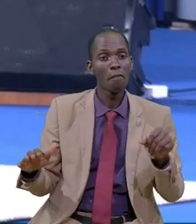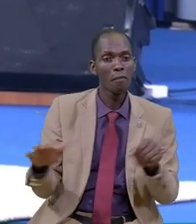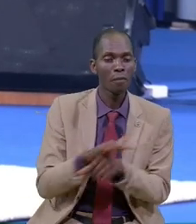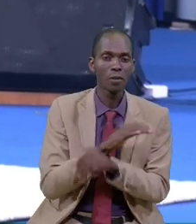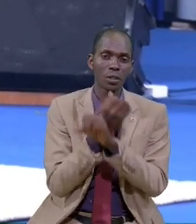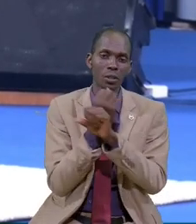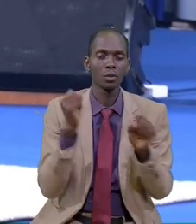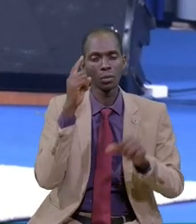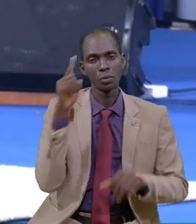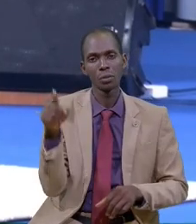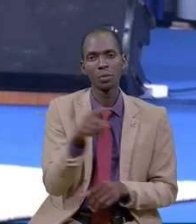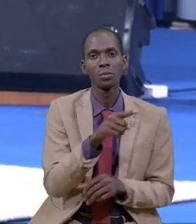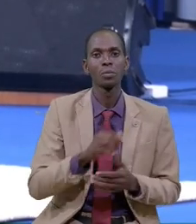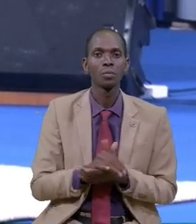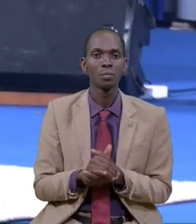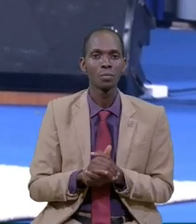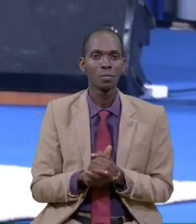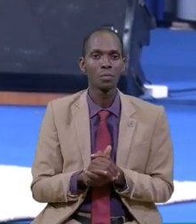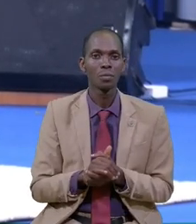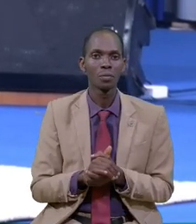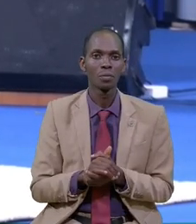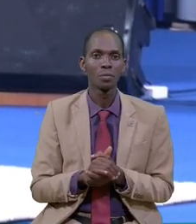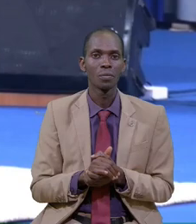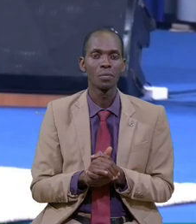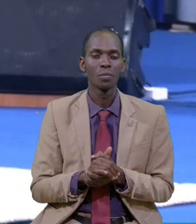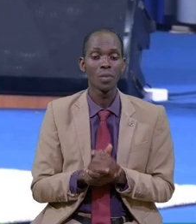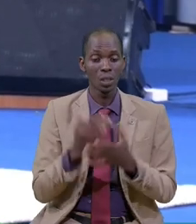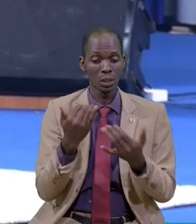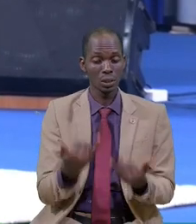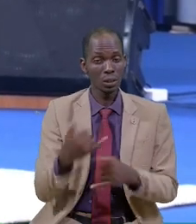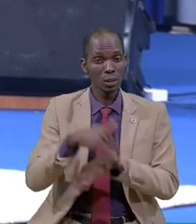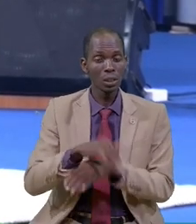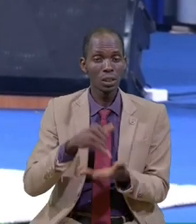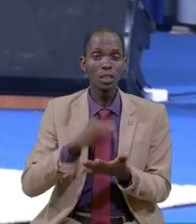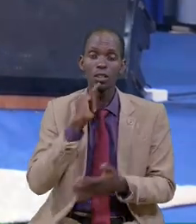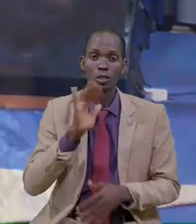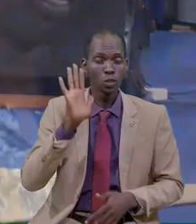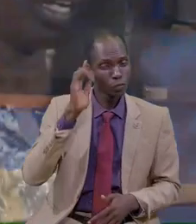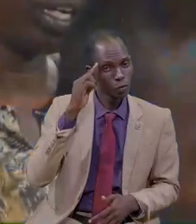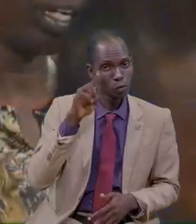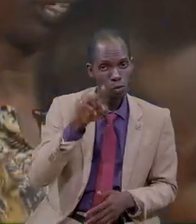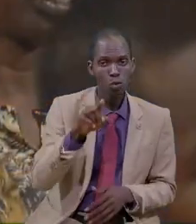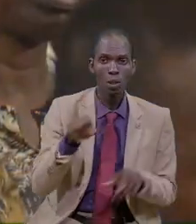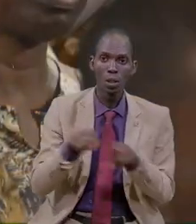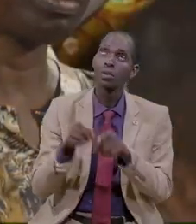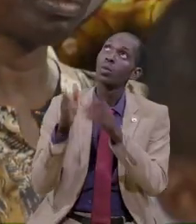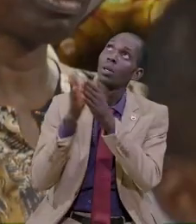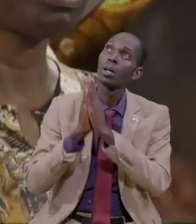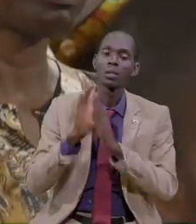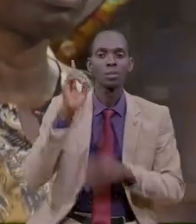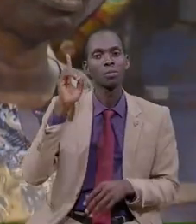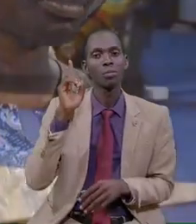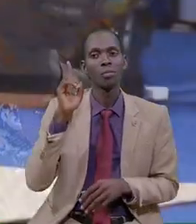où certaines choses s'en vont et restent d'autres choses. Ça, c'est partiel. Tonight, c'est le plein salut. For the asking. Ce soir, il faut seulement demander. Who